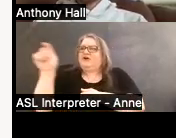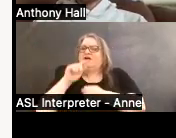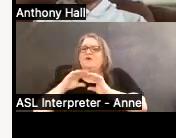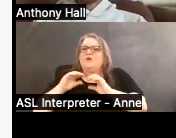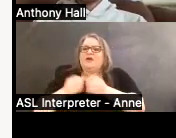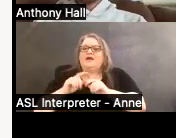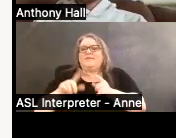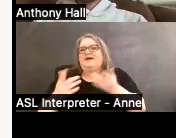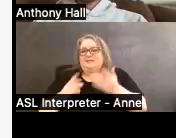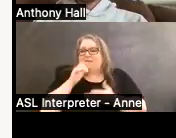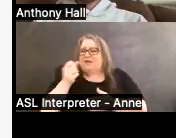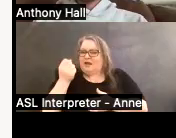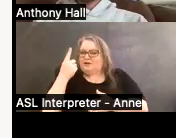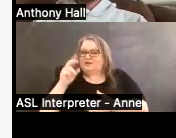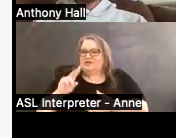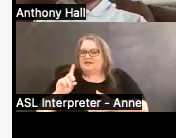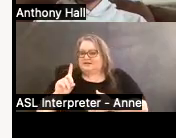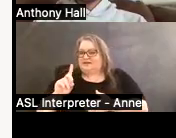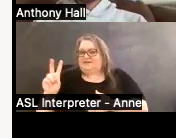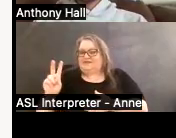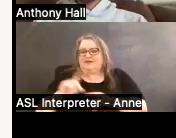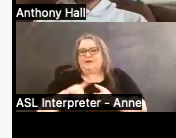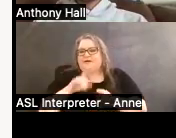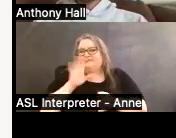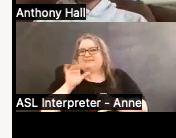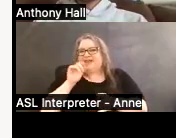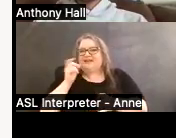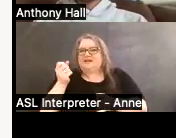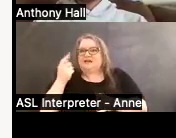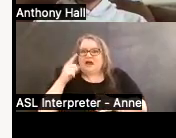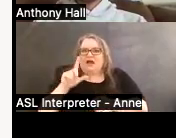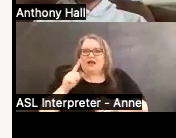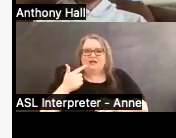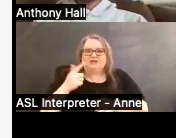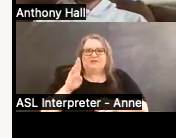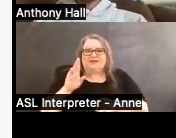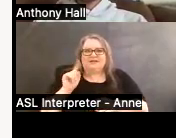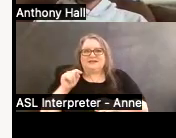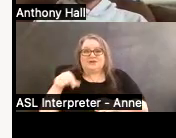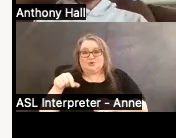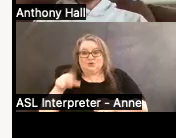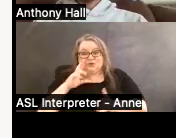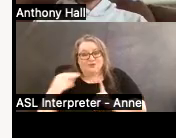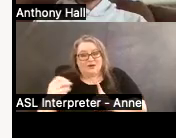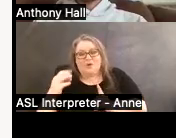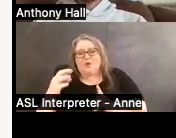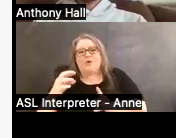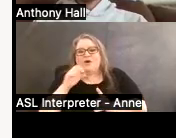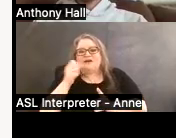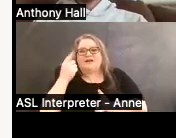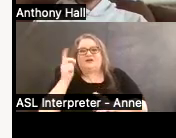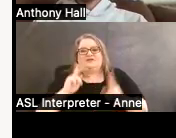the domestic violence side of it, but they either didn't understand the LGBTQ side of it, or they didn't understand about people of